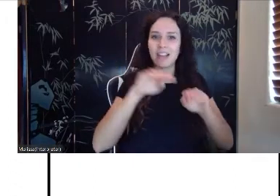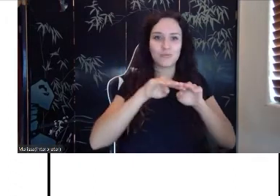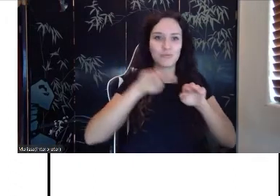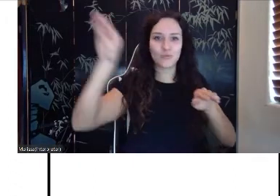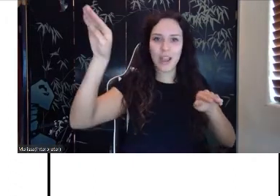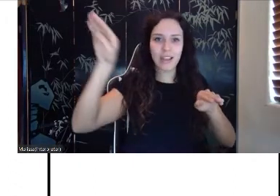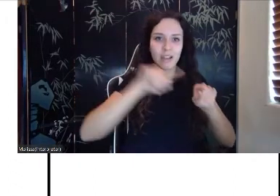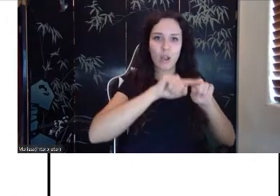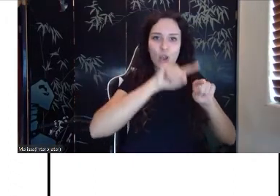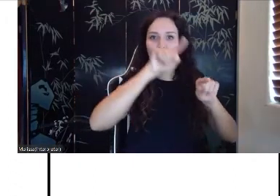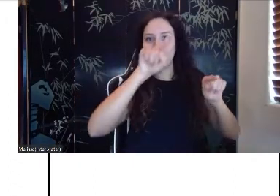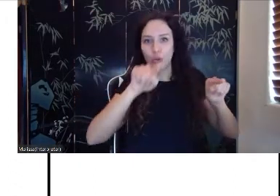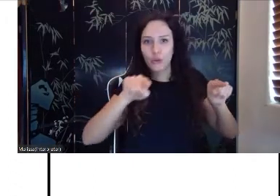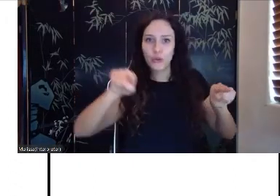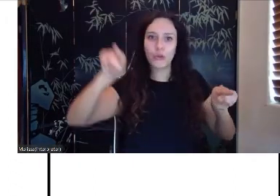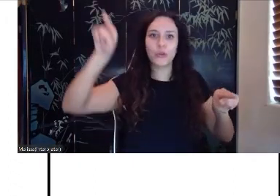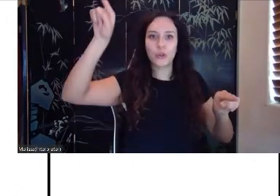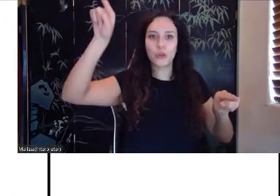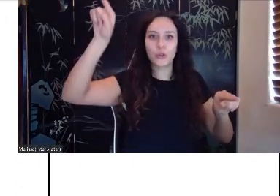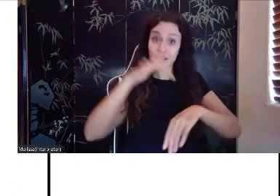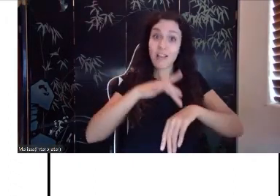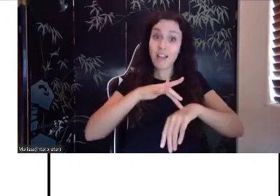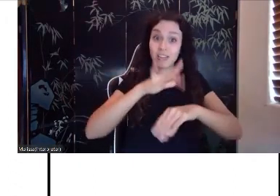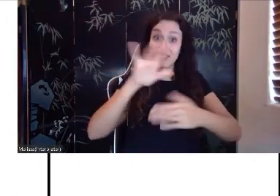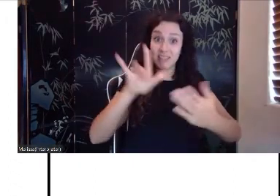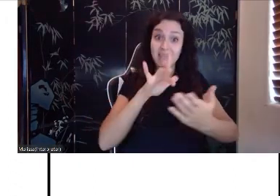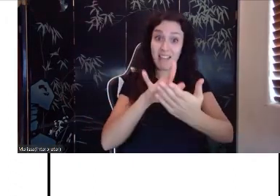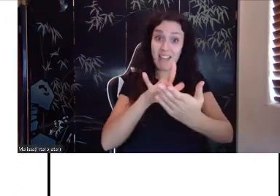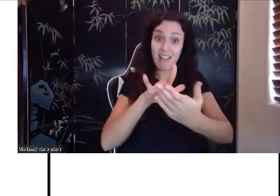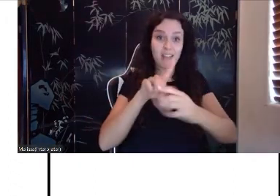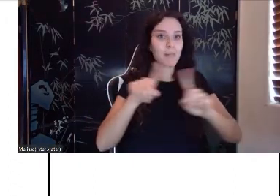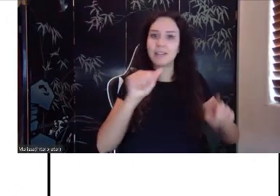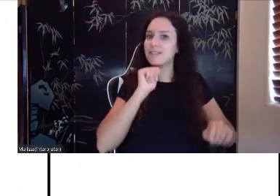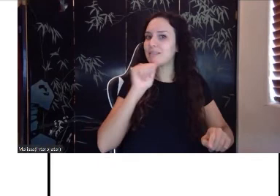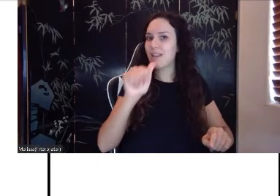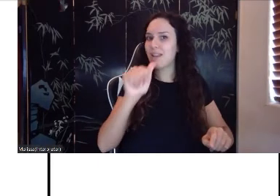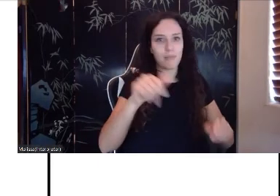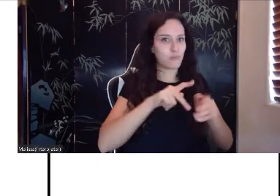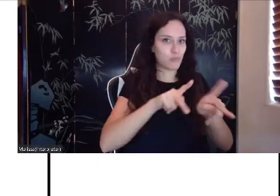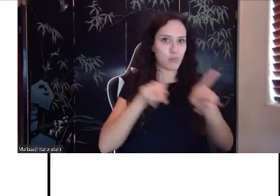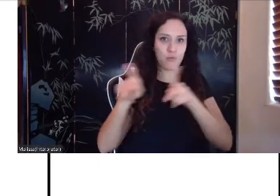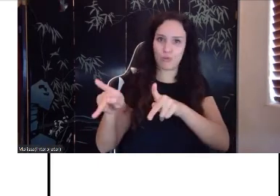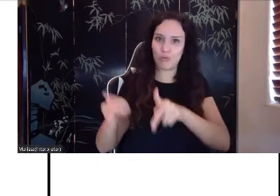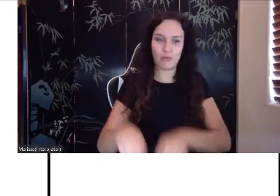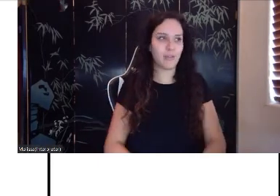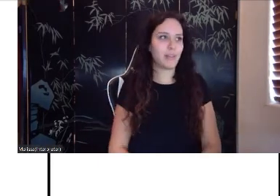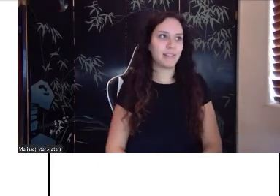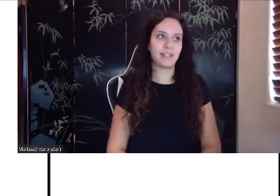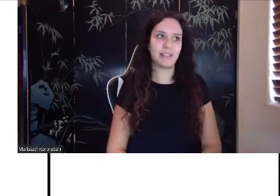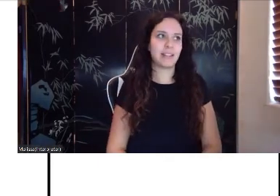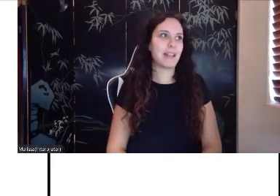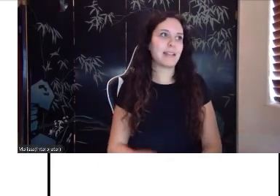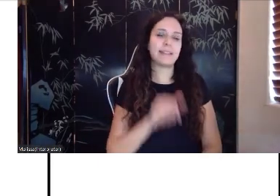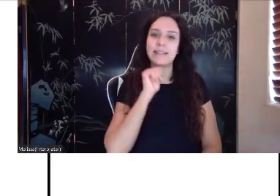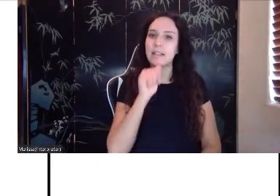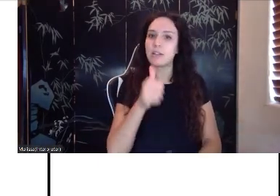D, ooh, it's not a straight line, it's curvy. It does go through the origin, but it's not proportional